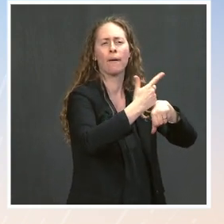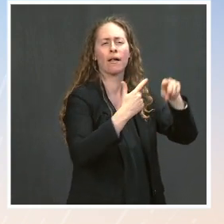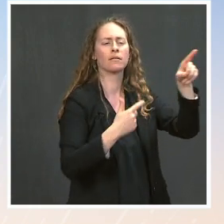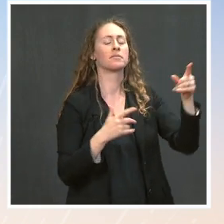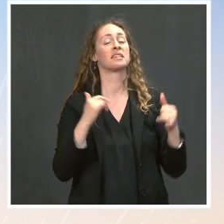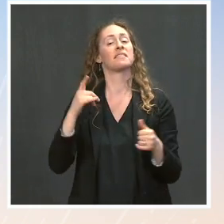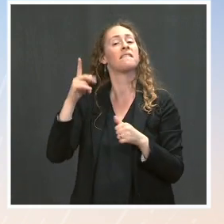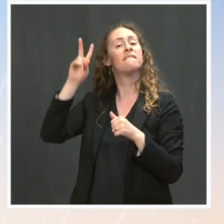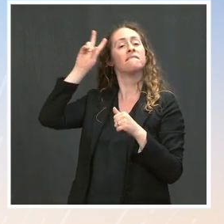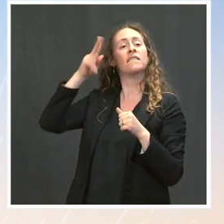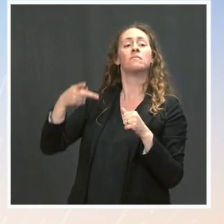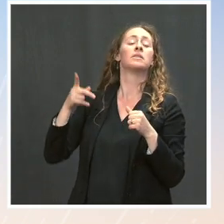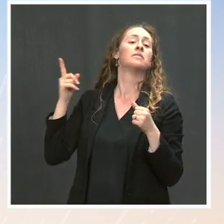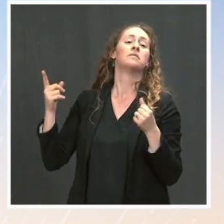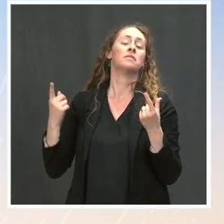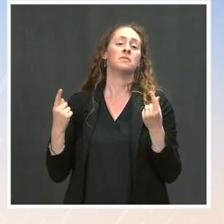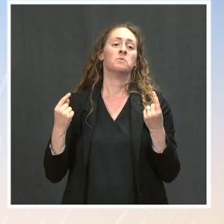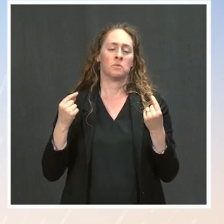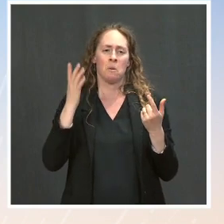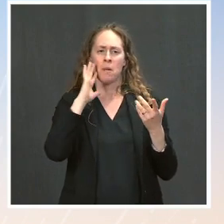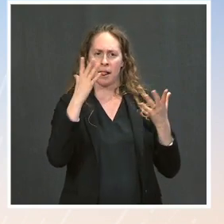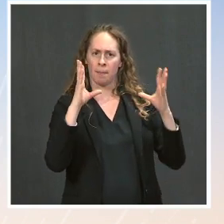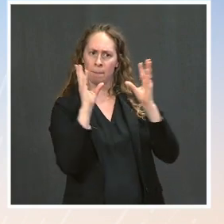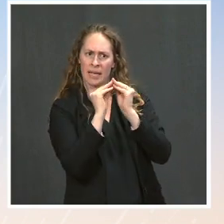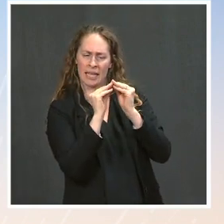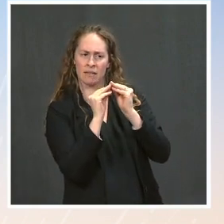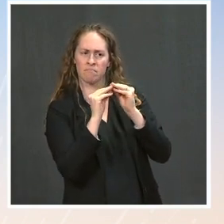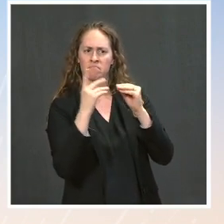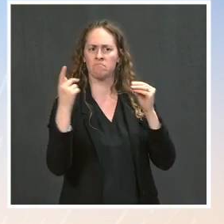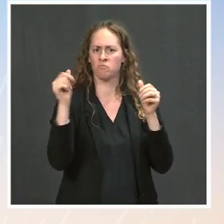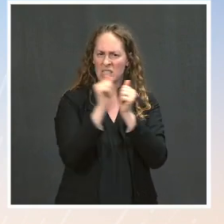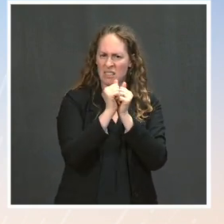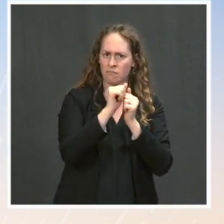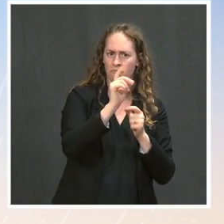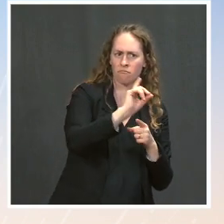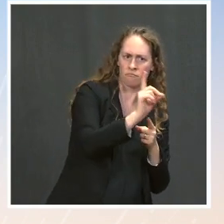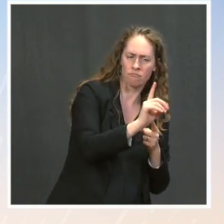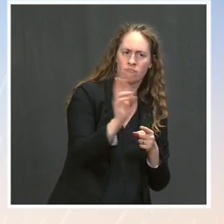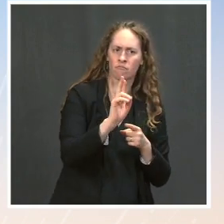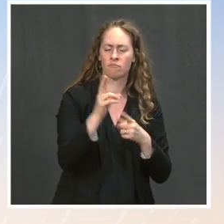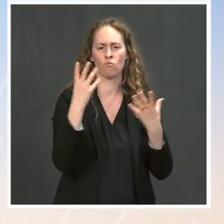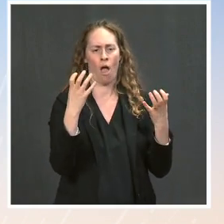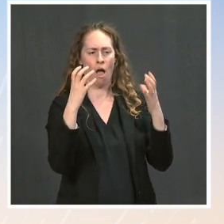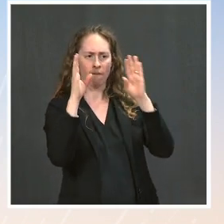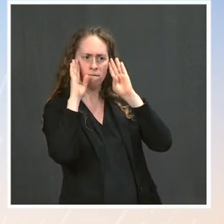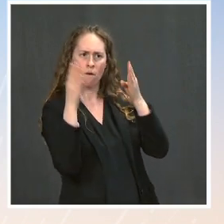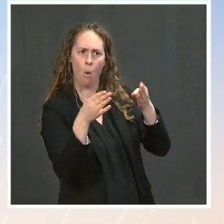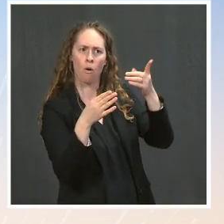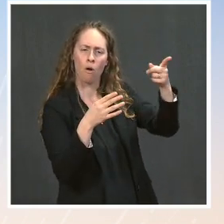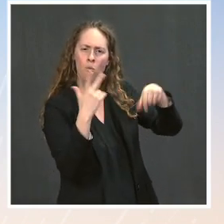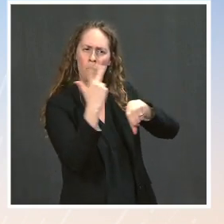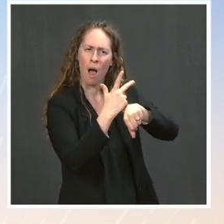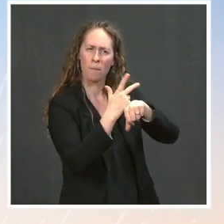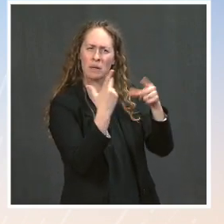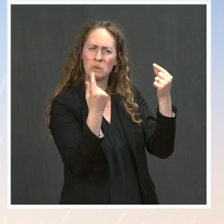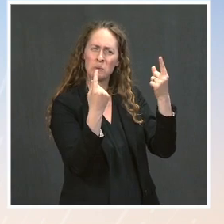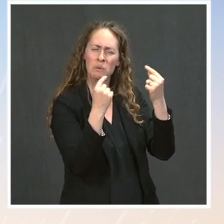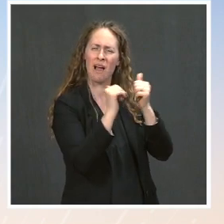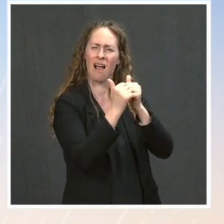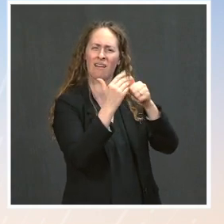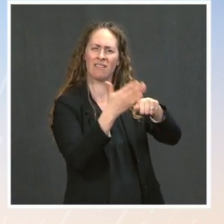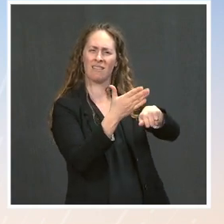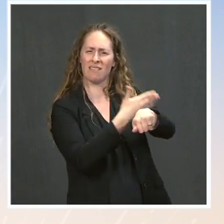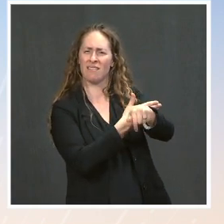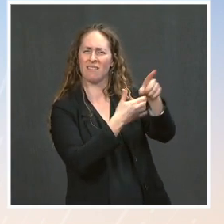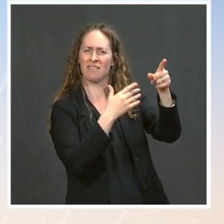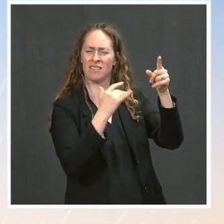with the president today indicates, we are focused on working with Guatemala and other partners in the region to improve conditions and address the root causes